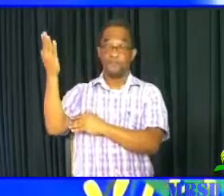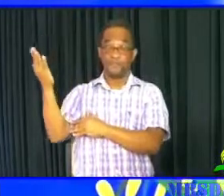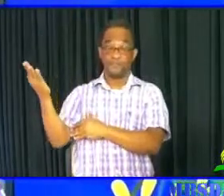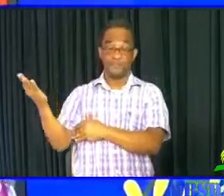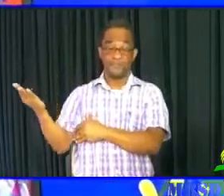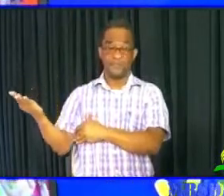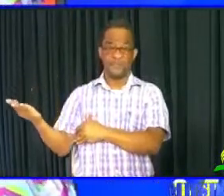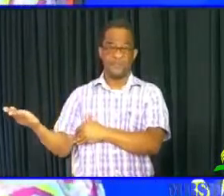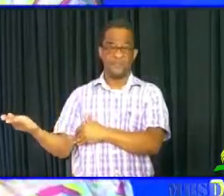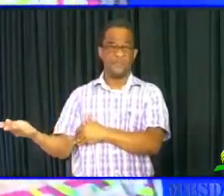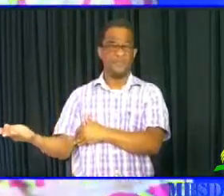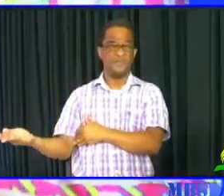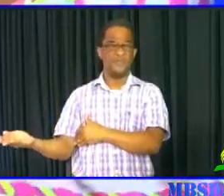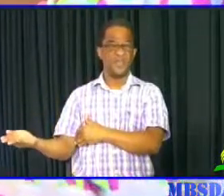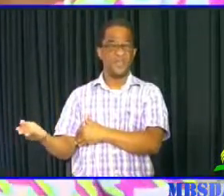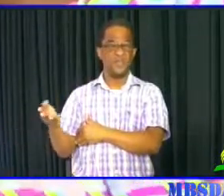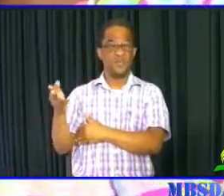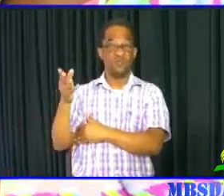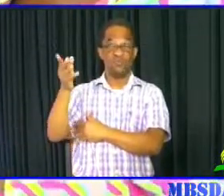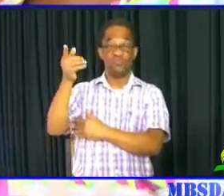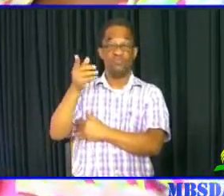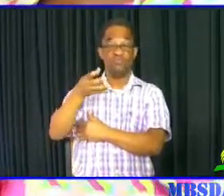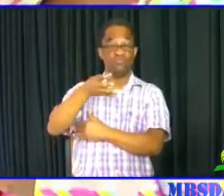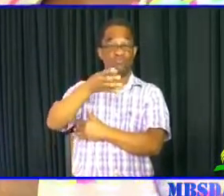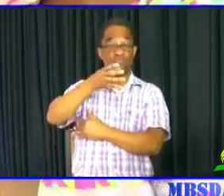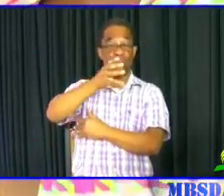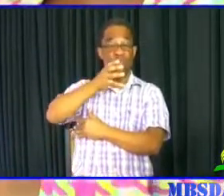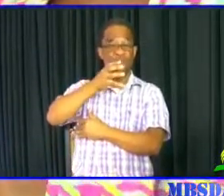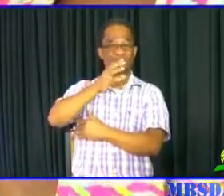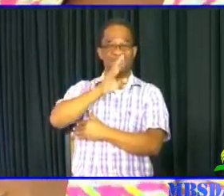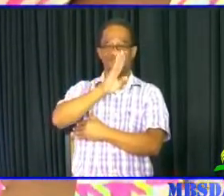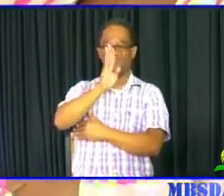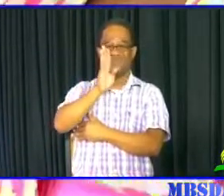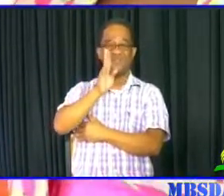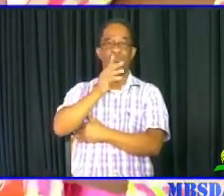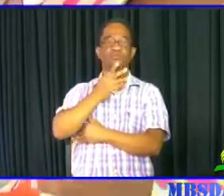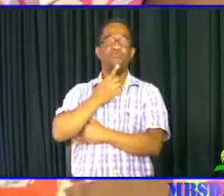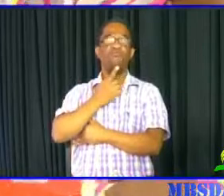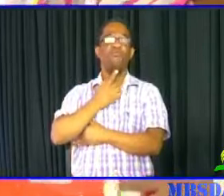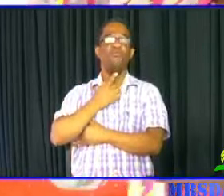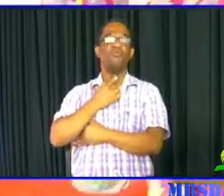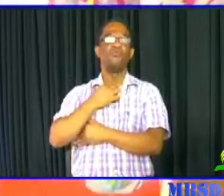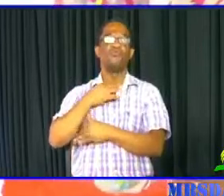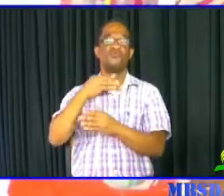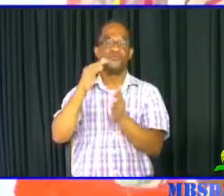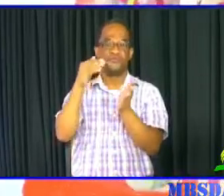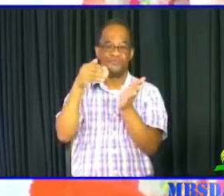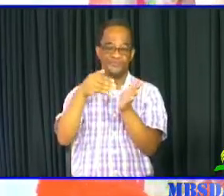water that you drink and never thirst. Oh.